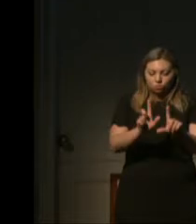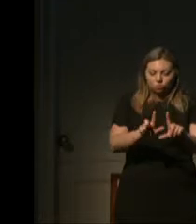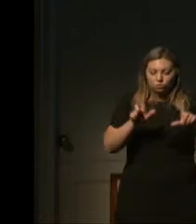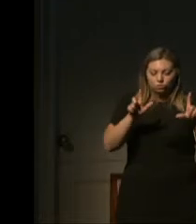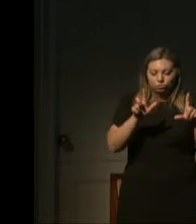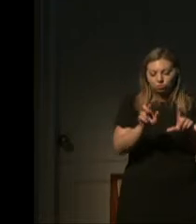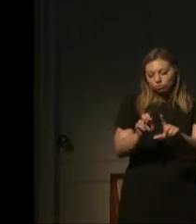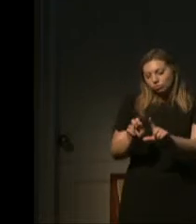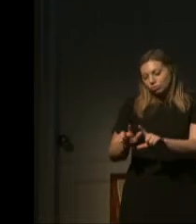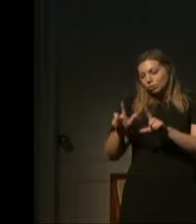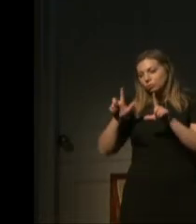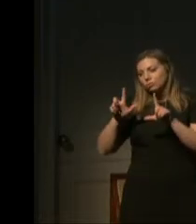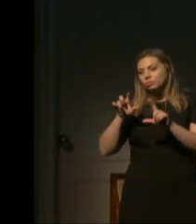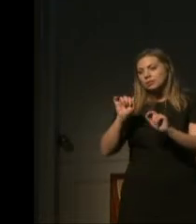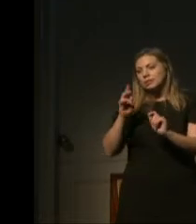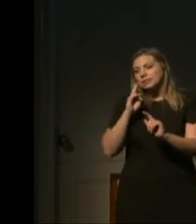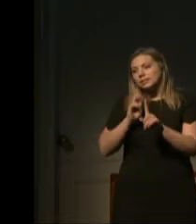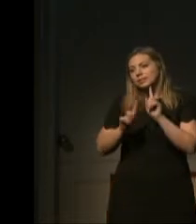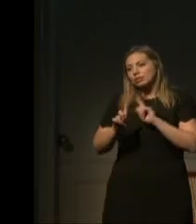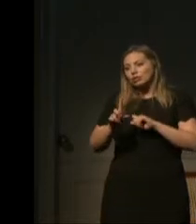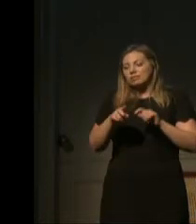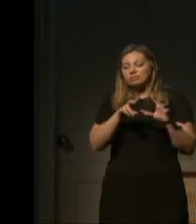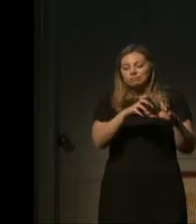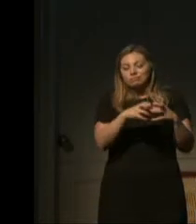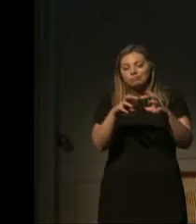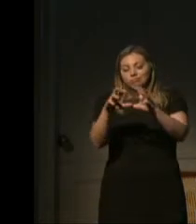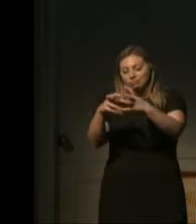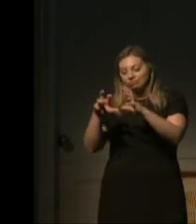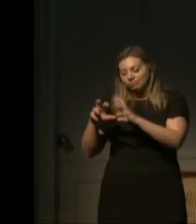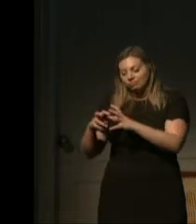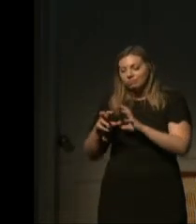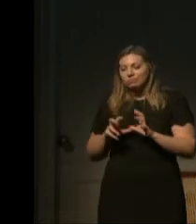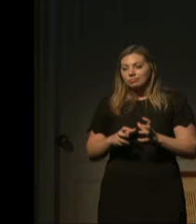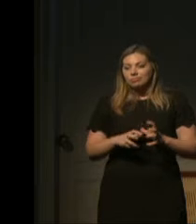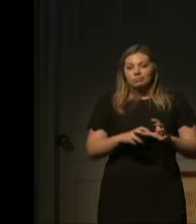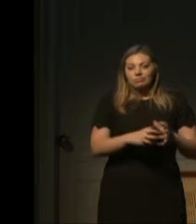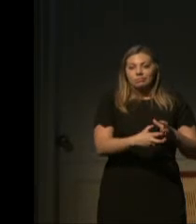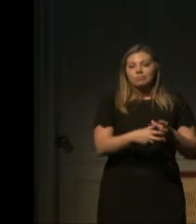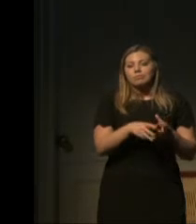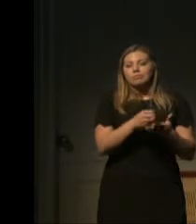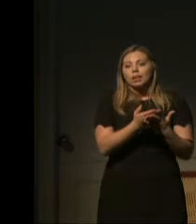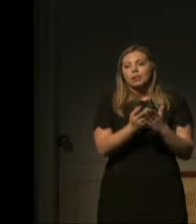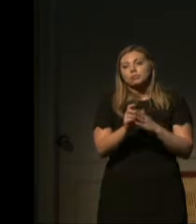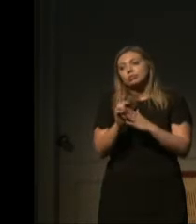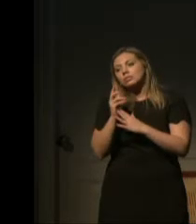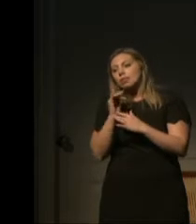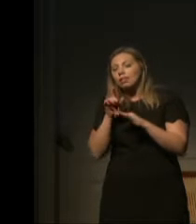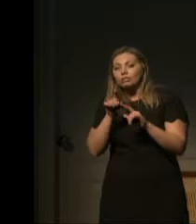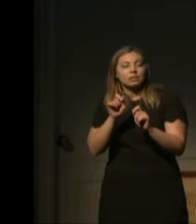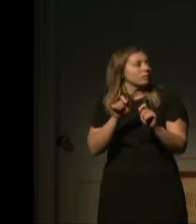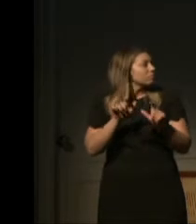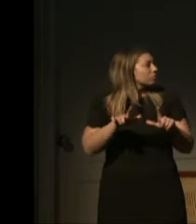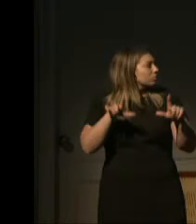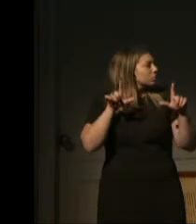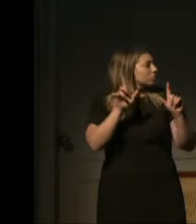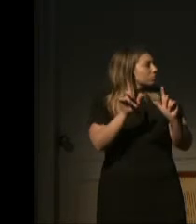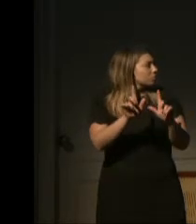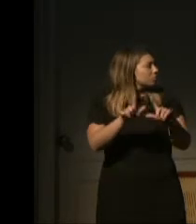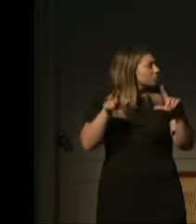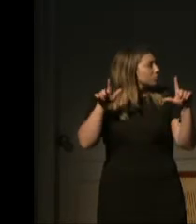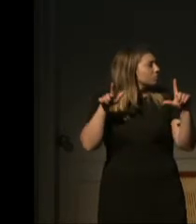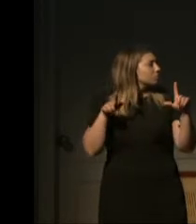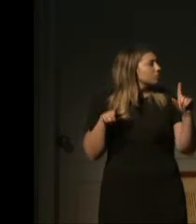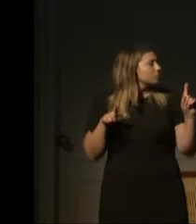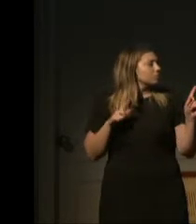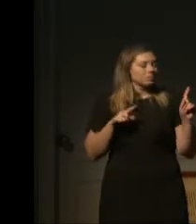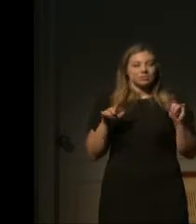and see these islands of objects and colors and get closer and closer. This is